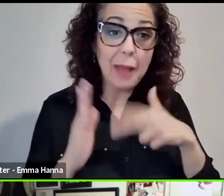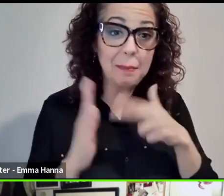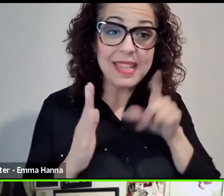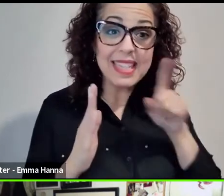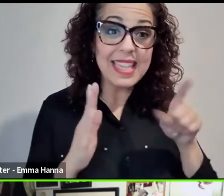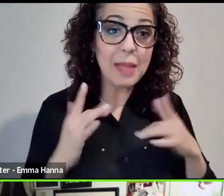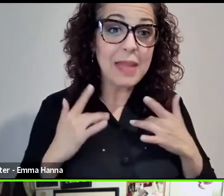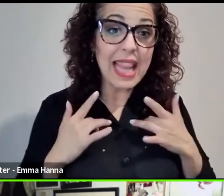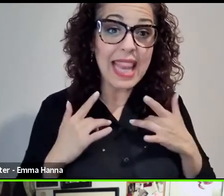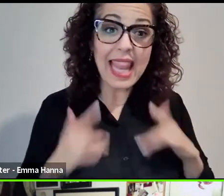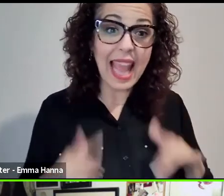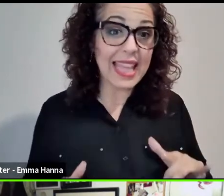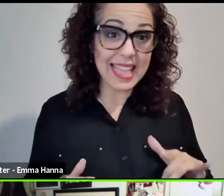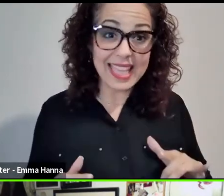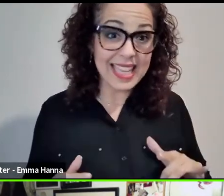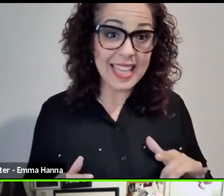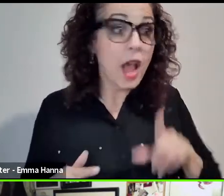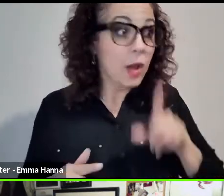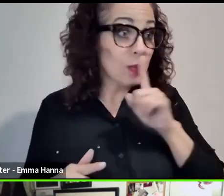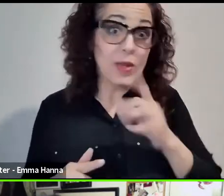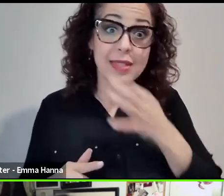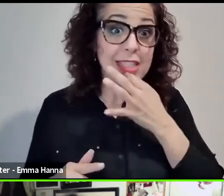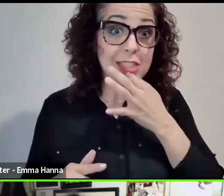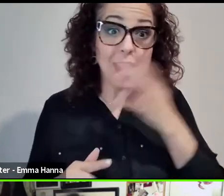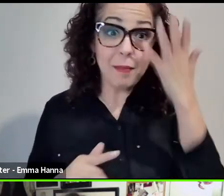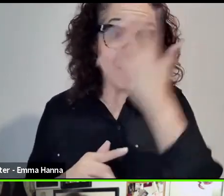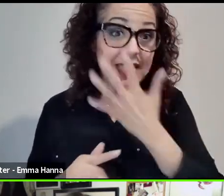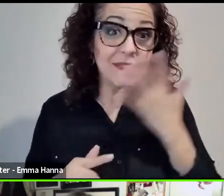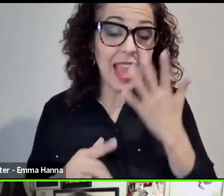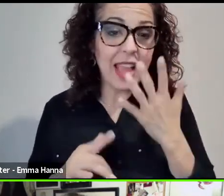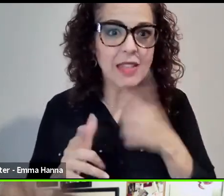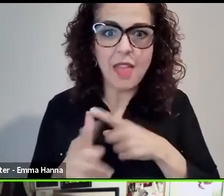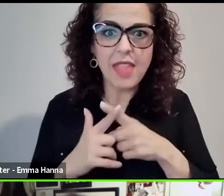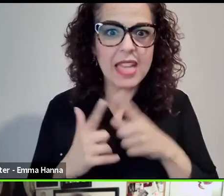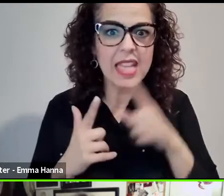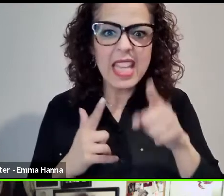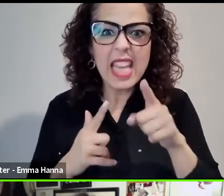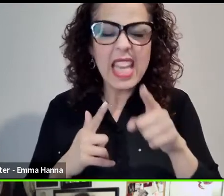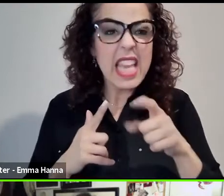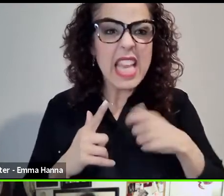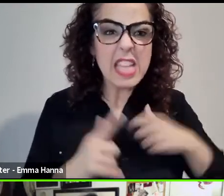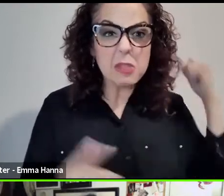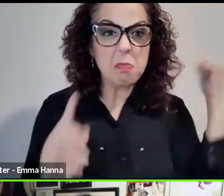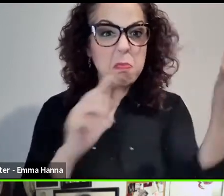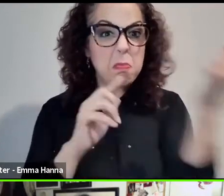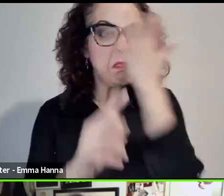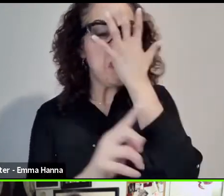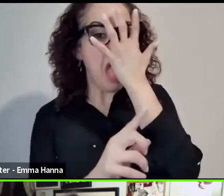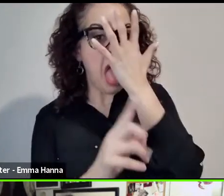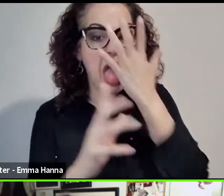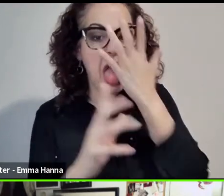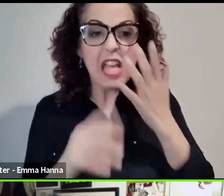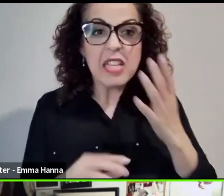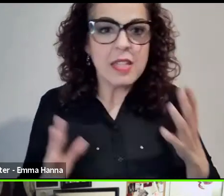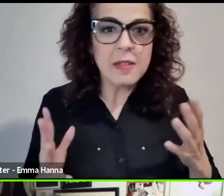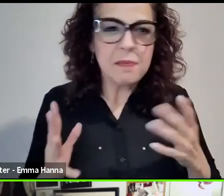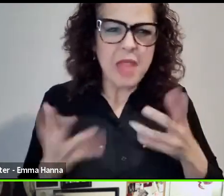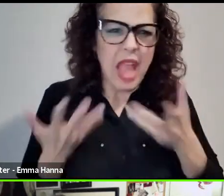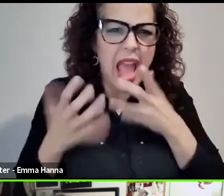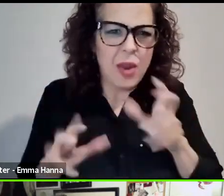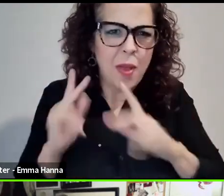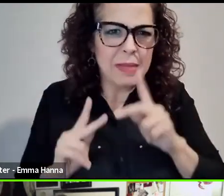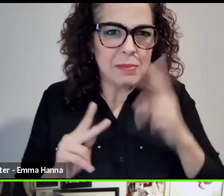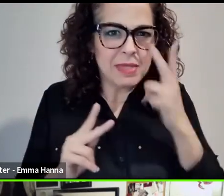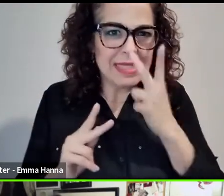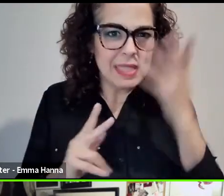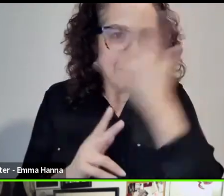then I did a really good job on his face. And then he took like gesso and he just like blotted the whole thing out because he's like, I don't want people to see my face.